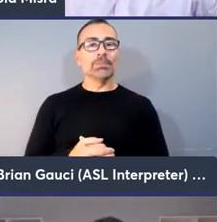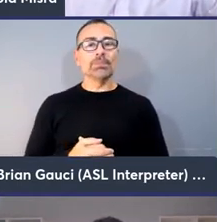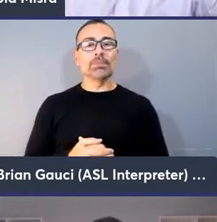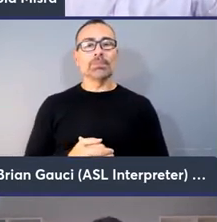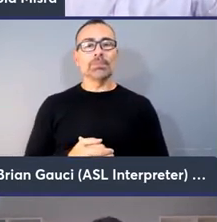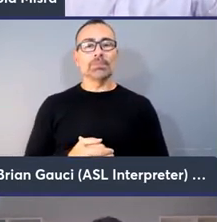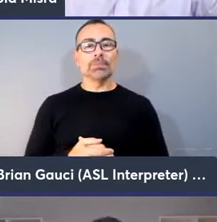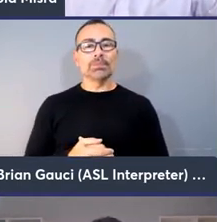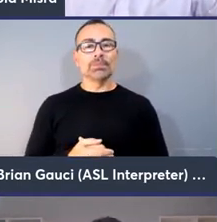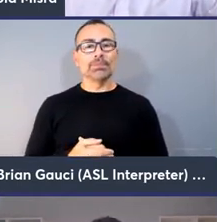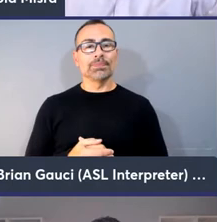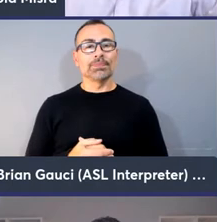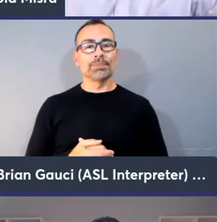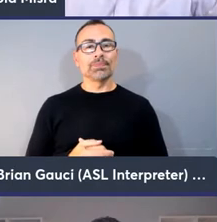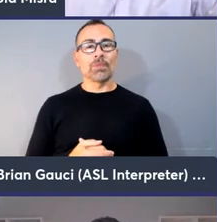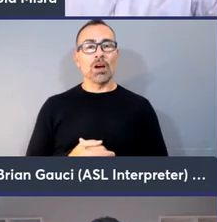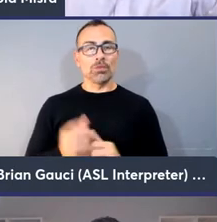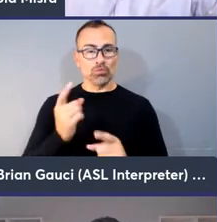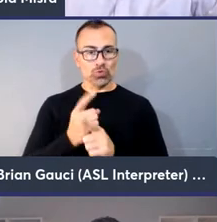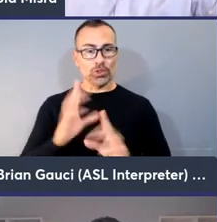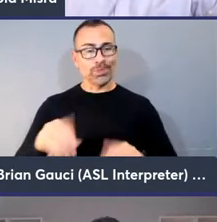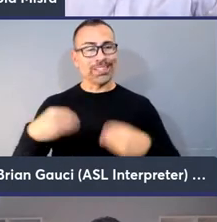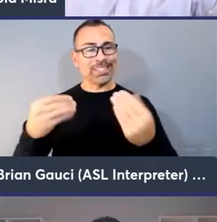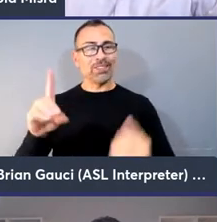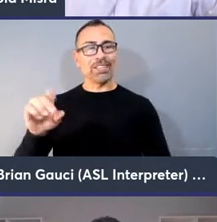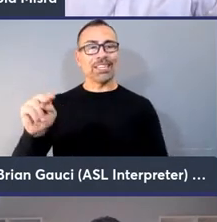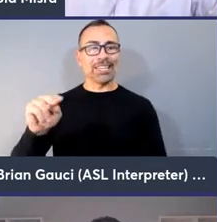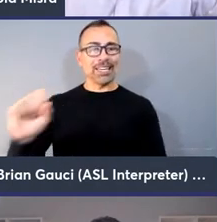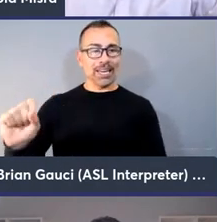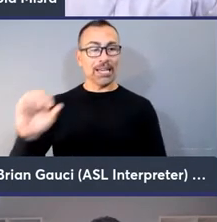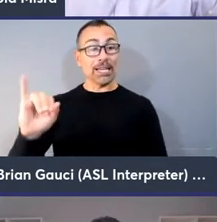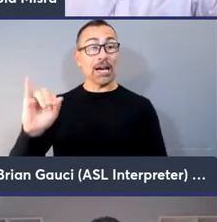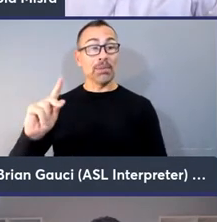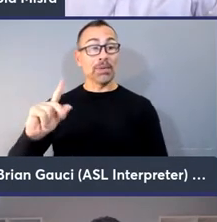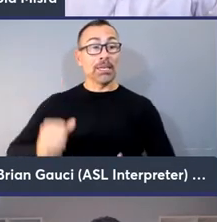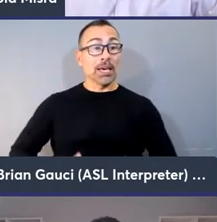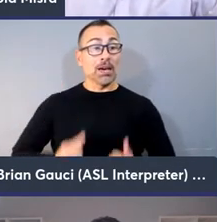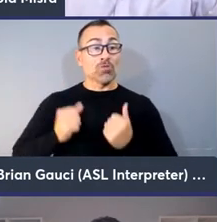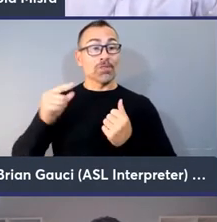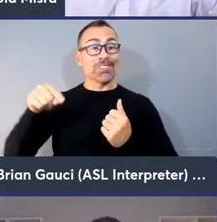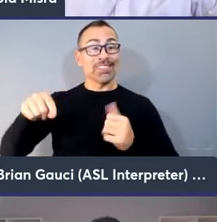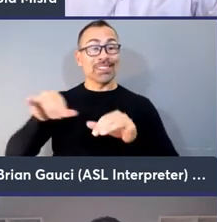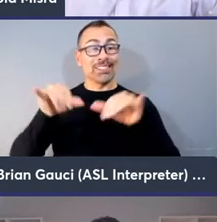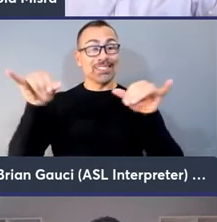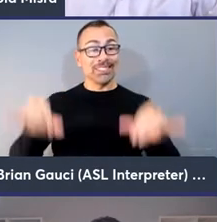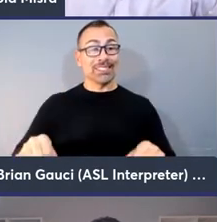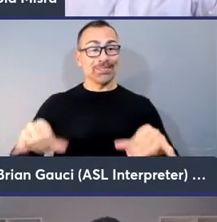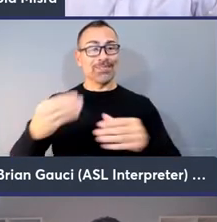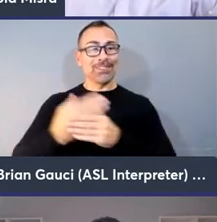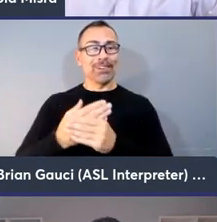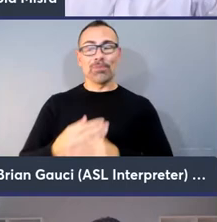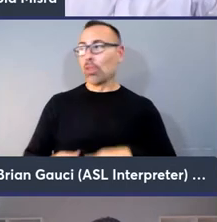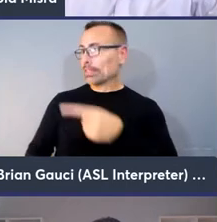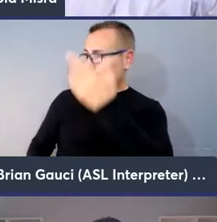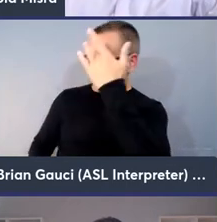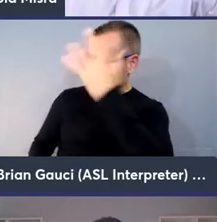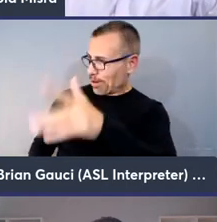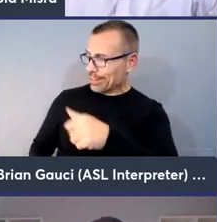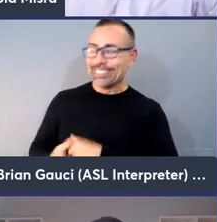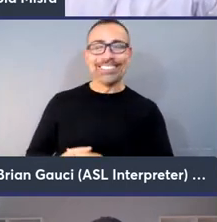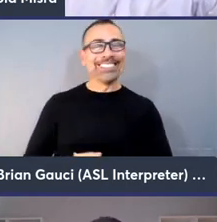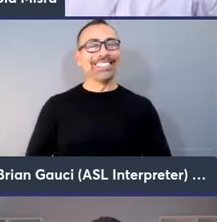I'm also going to provide a DNS IP address here for this file system. Seems smart. That's how